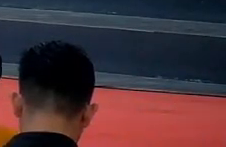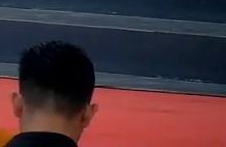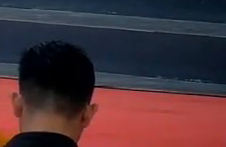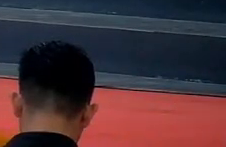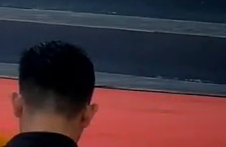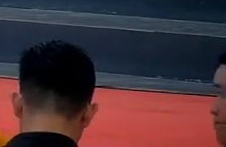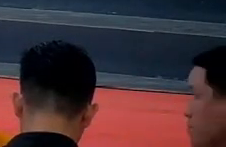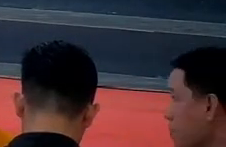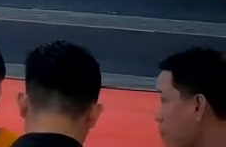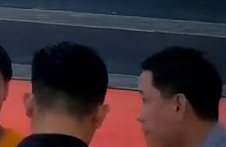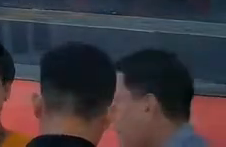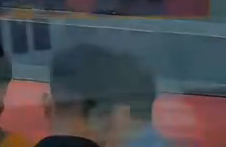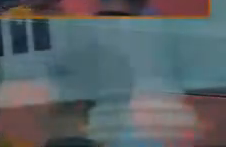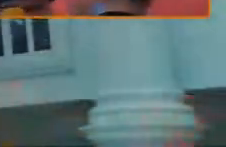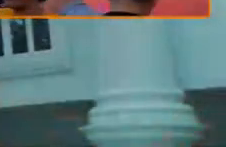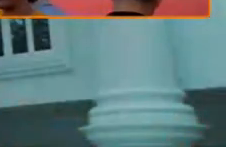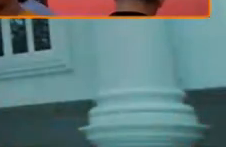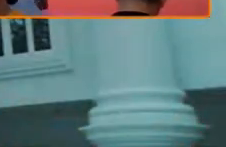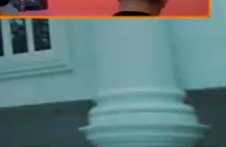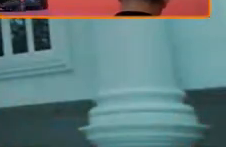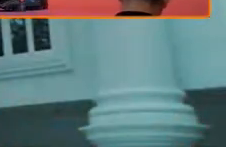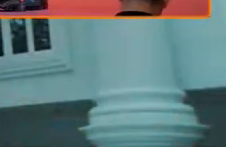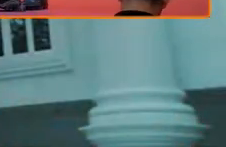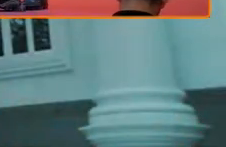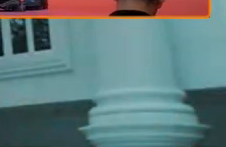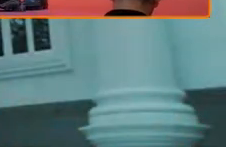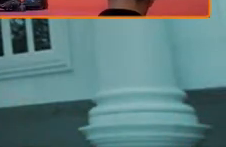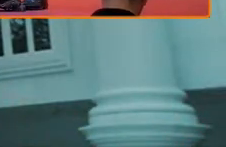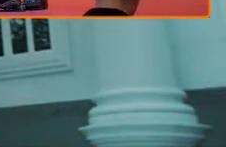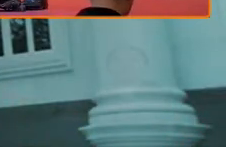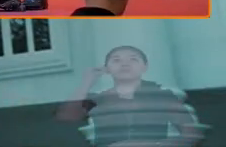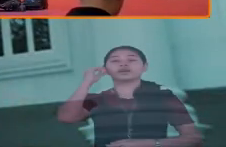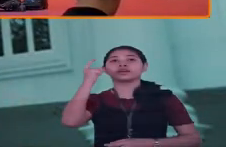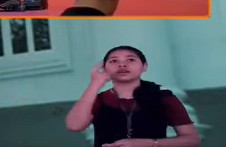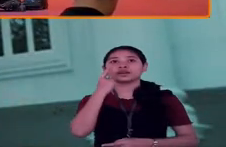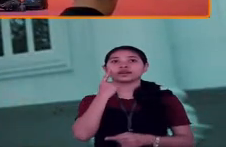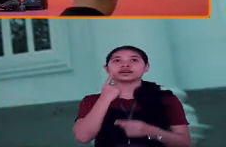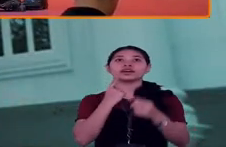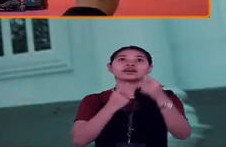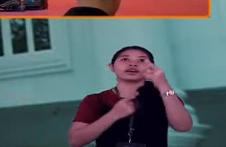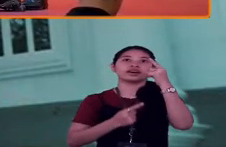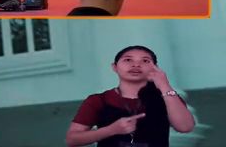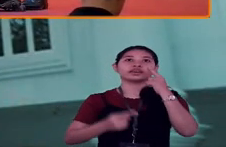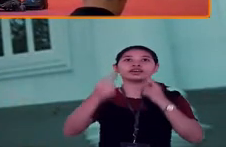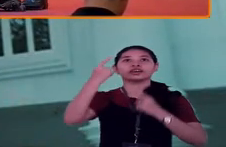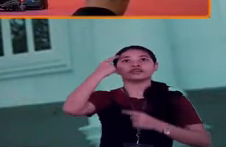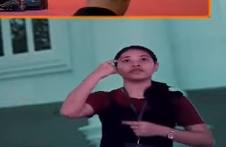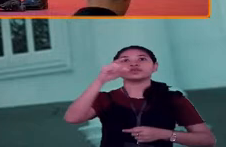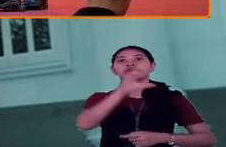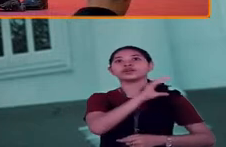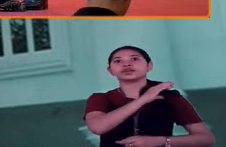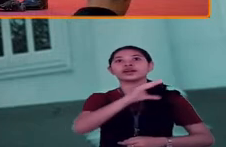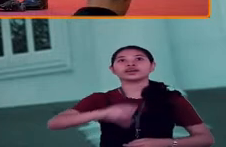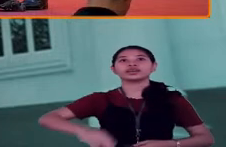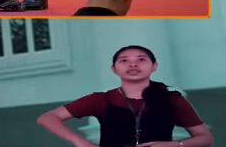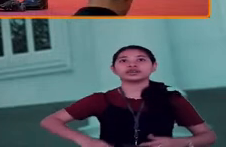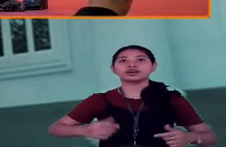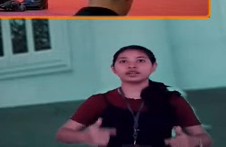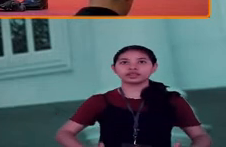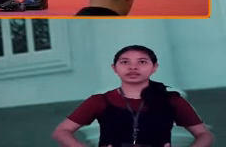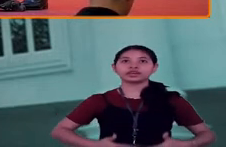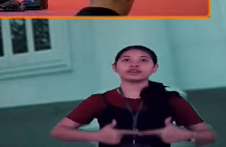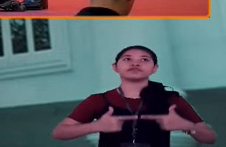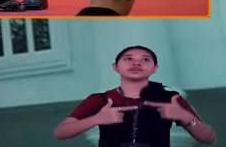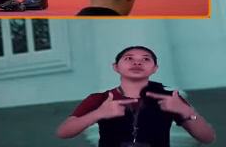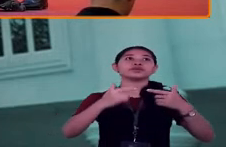On the verse, ready, sing. A million homes are crying for Christ